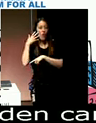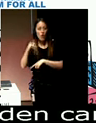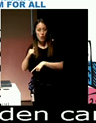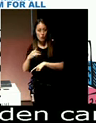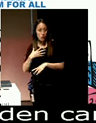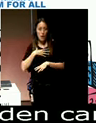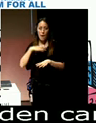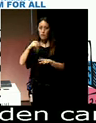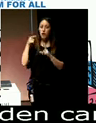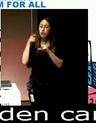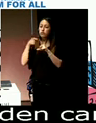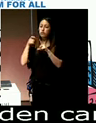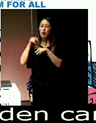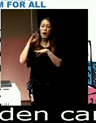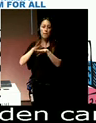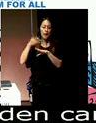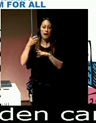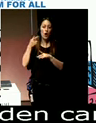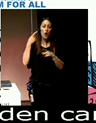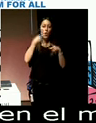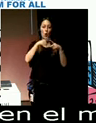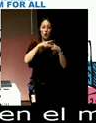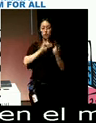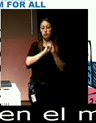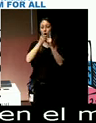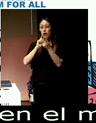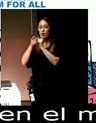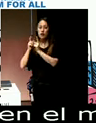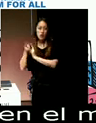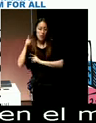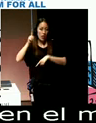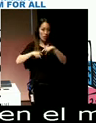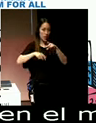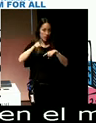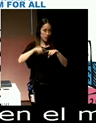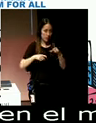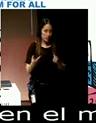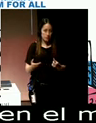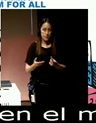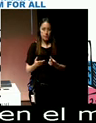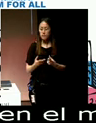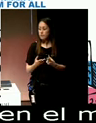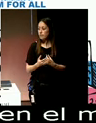establishments according to their type. Sorry.